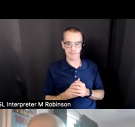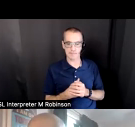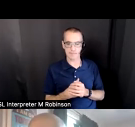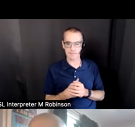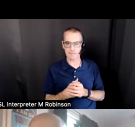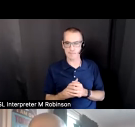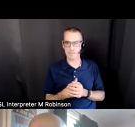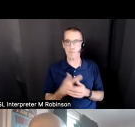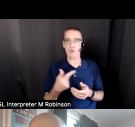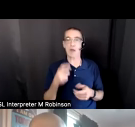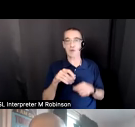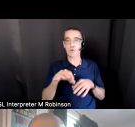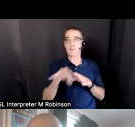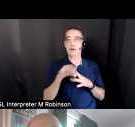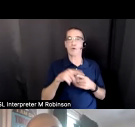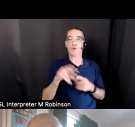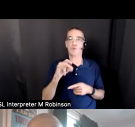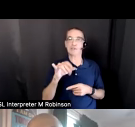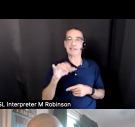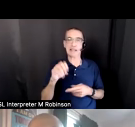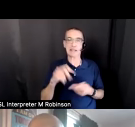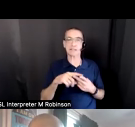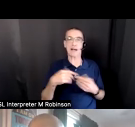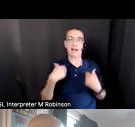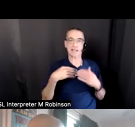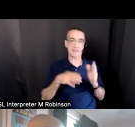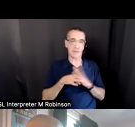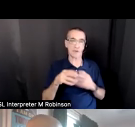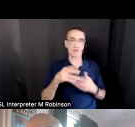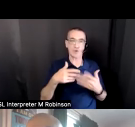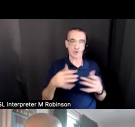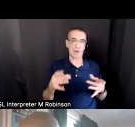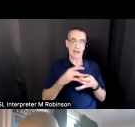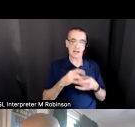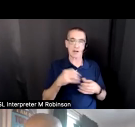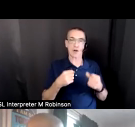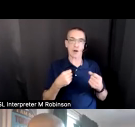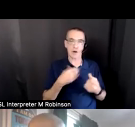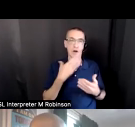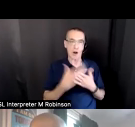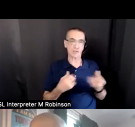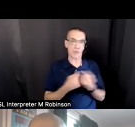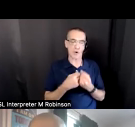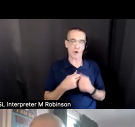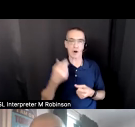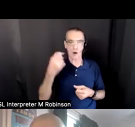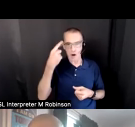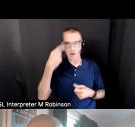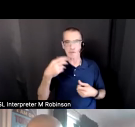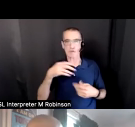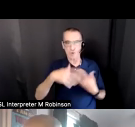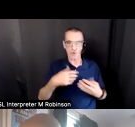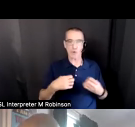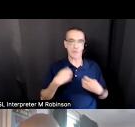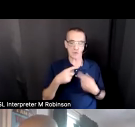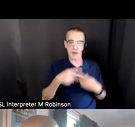So if you had to pick resilience, adolescent development, social connections, concrete supports, cognitive and social emotional, people may have, I'm realizing we should add